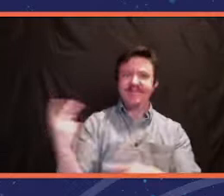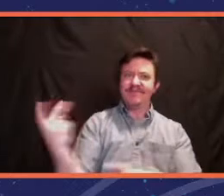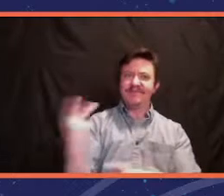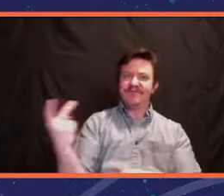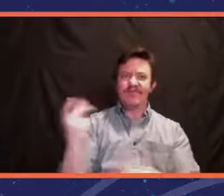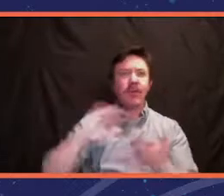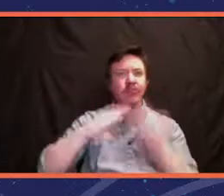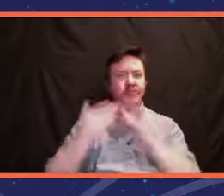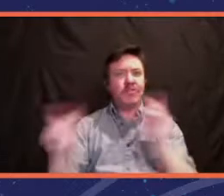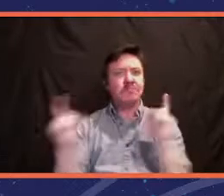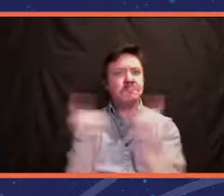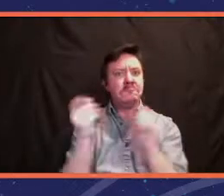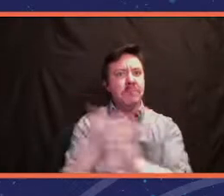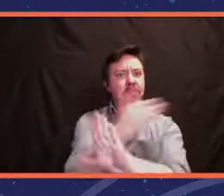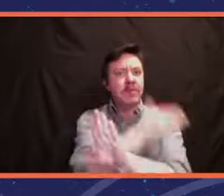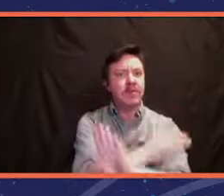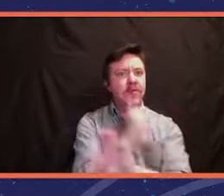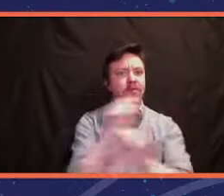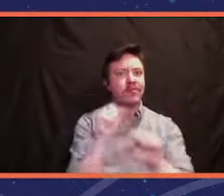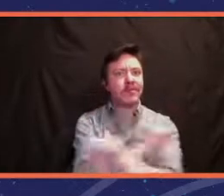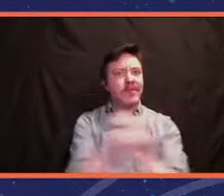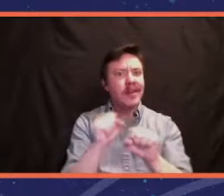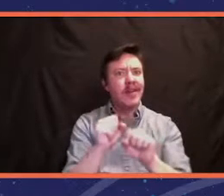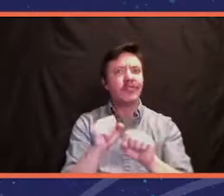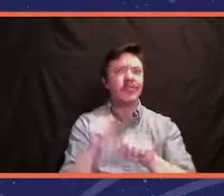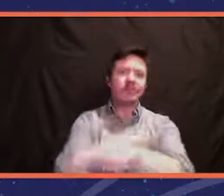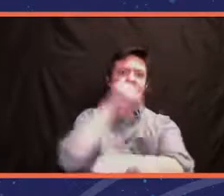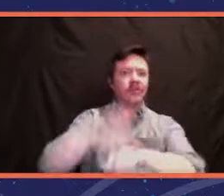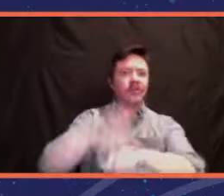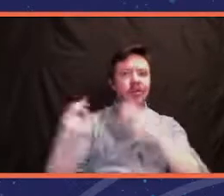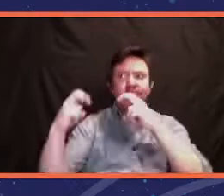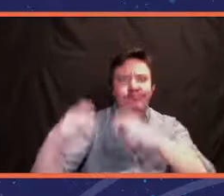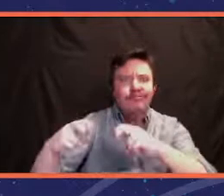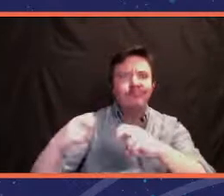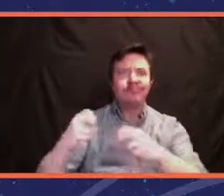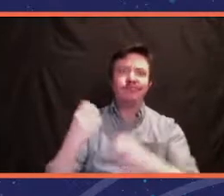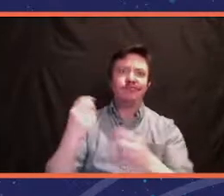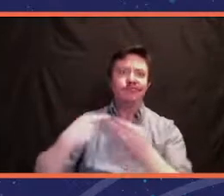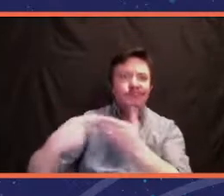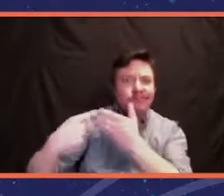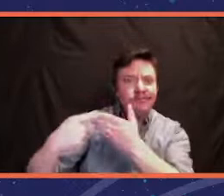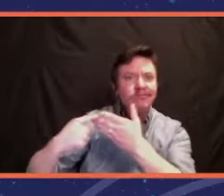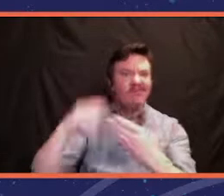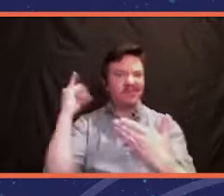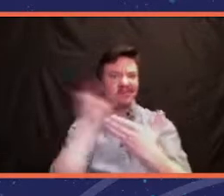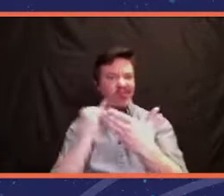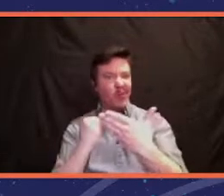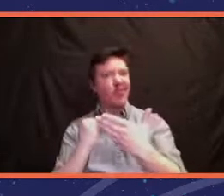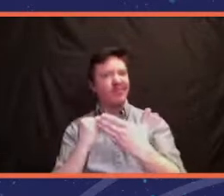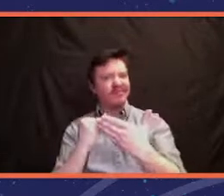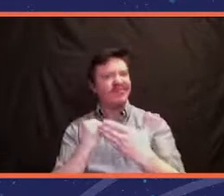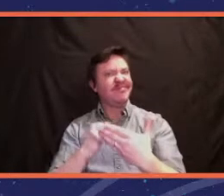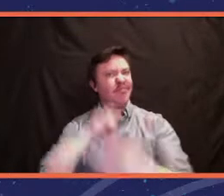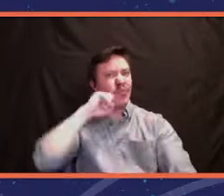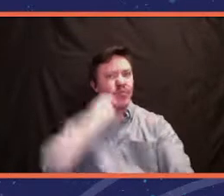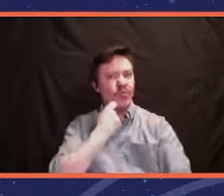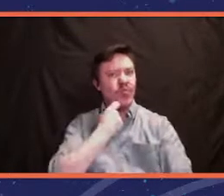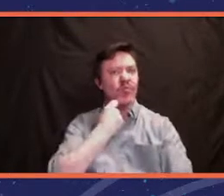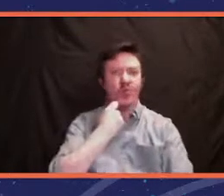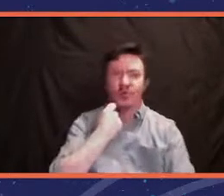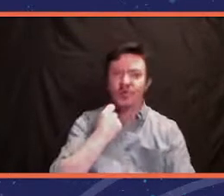actually having the intentional time of talking about our work and our art. So that was